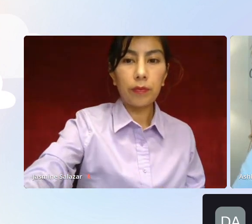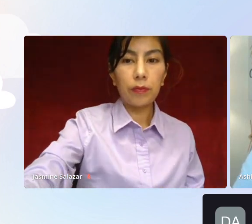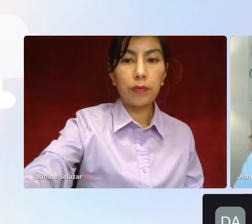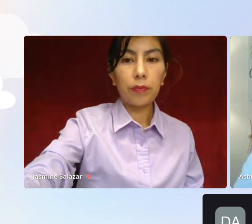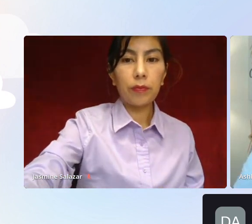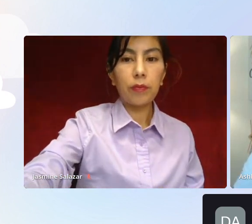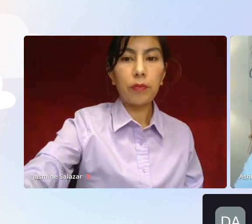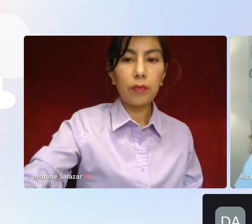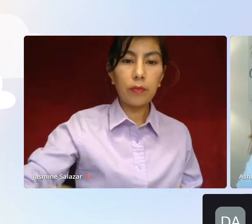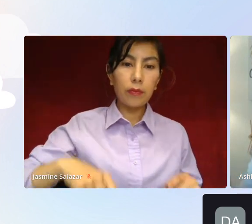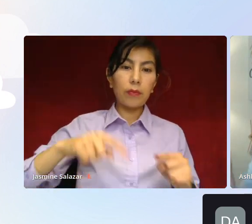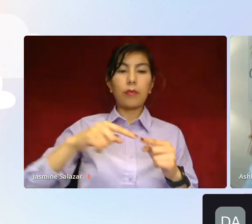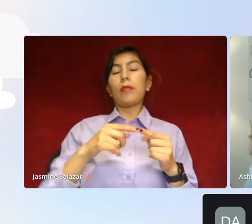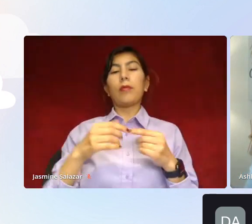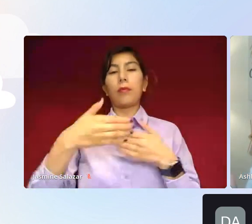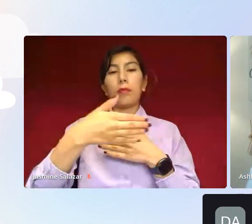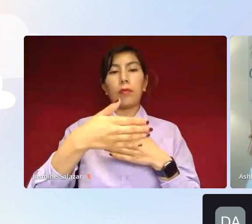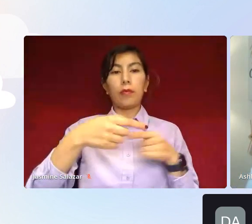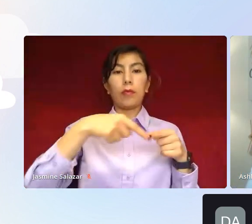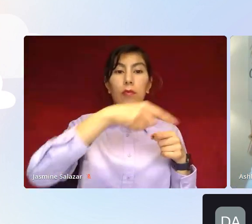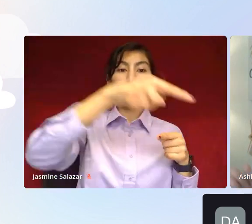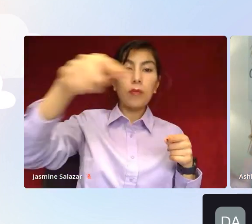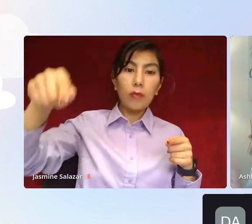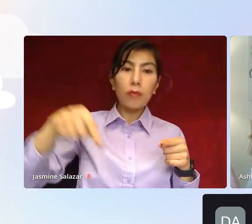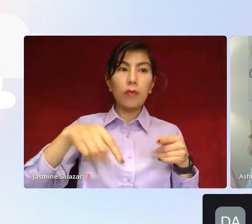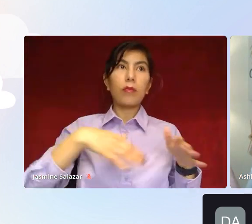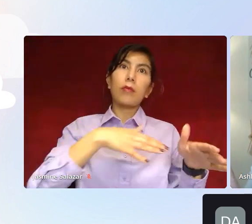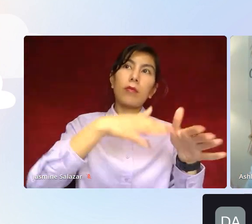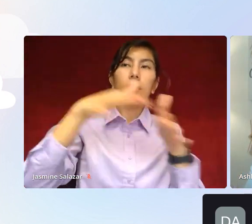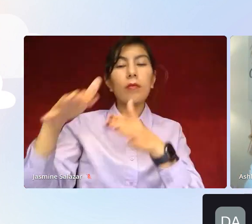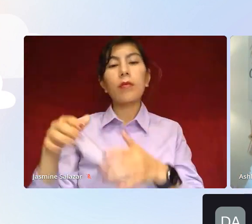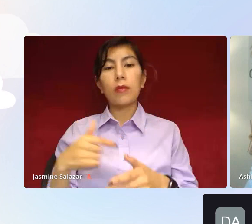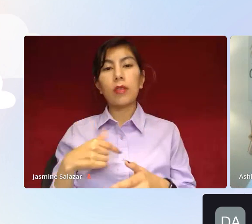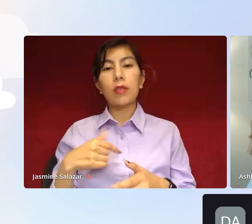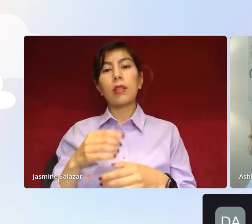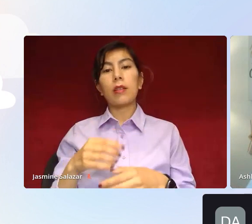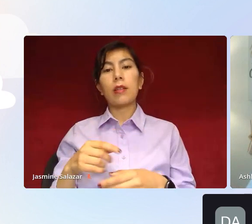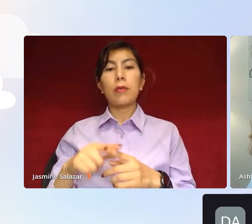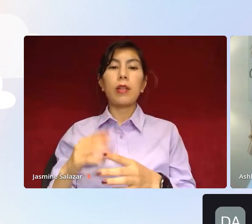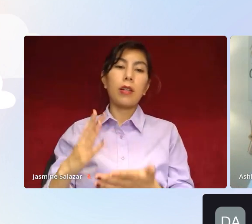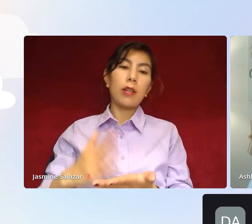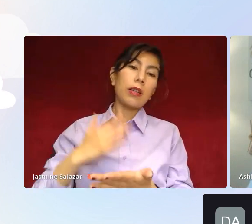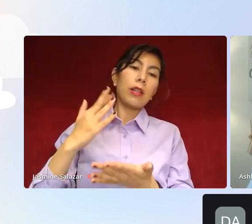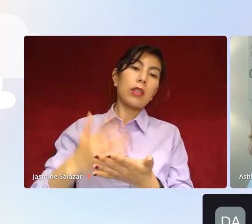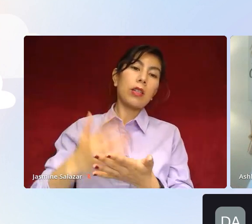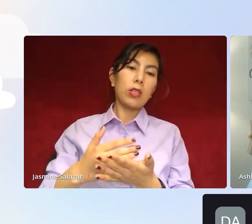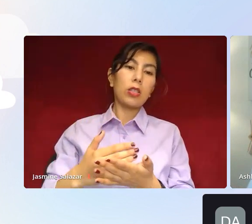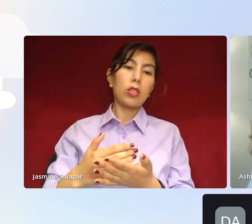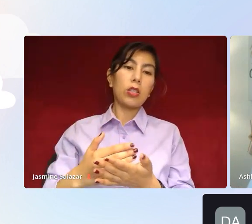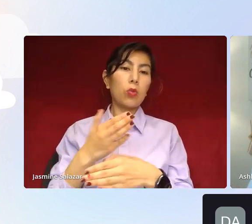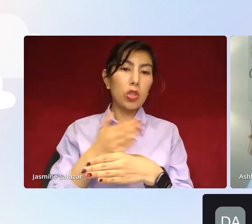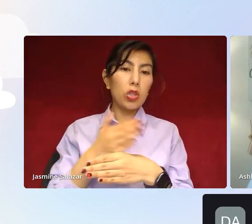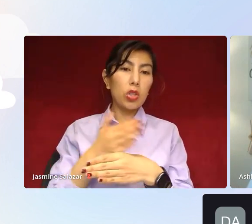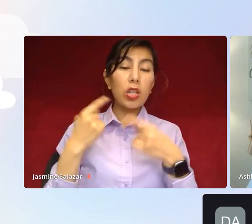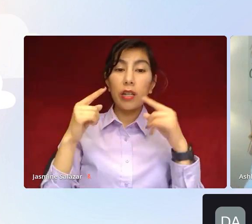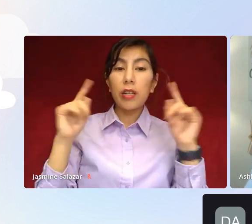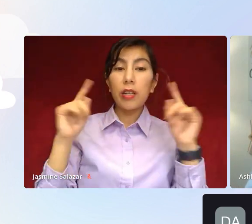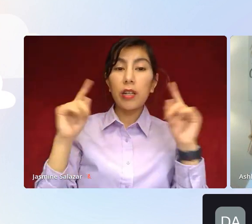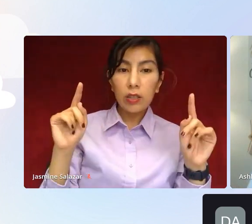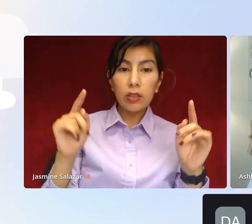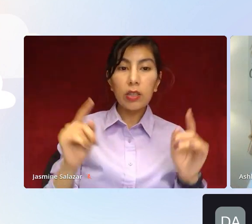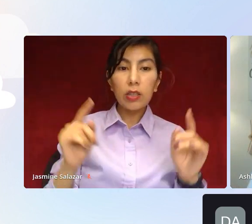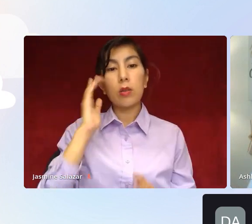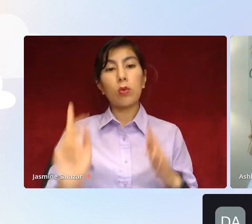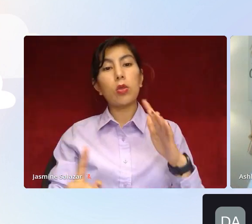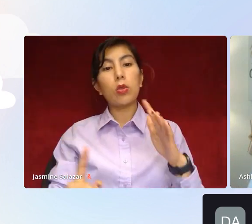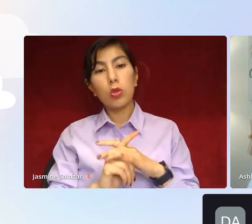I want to let you all know that occasionally we will share announcements like this, and it will show up on your screen.